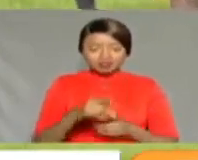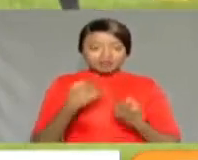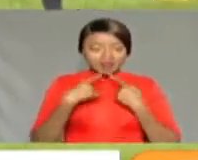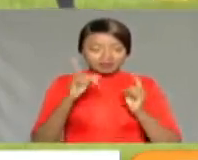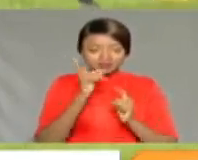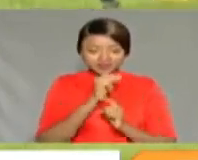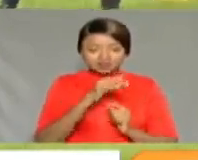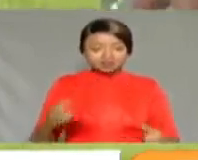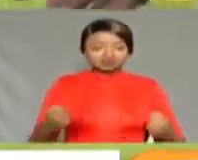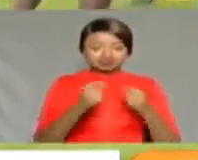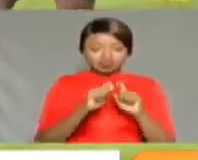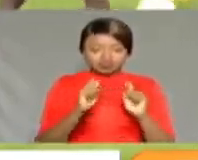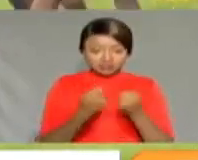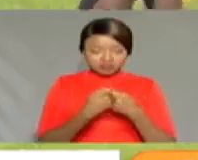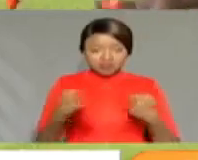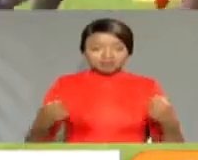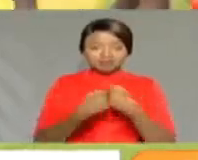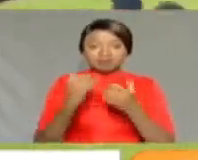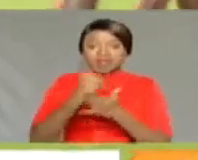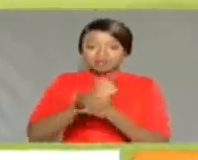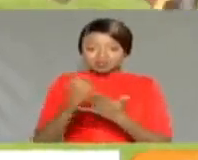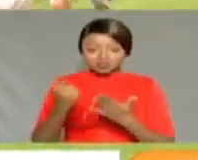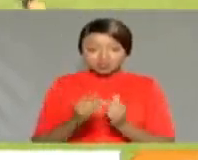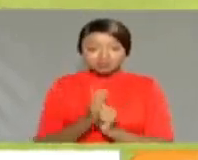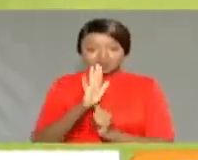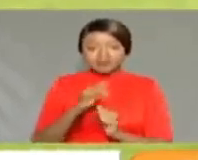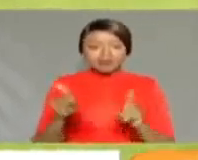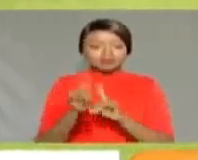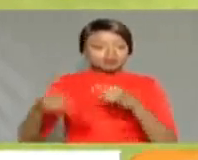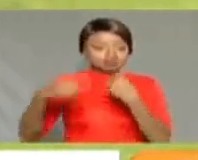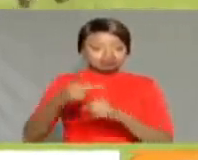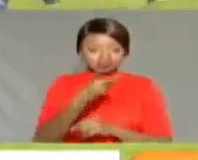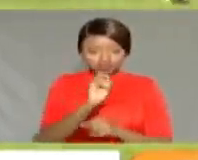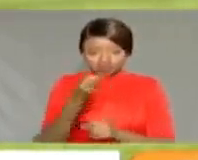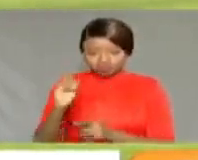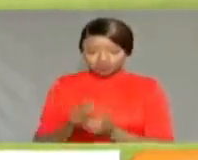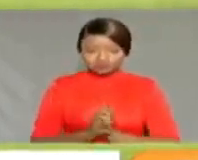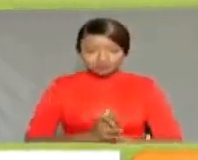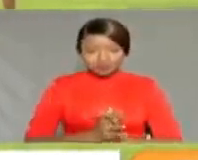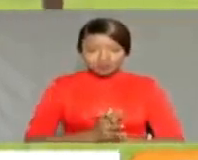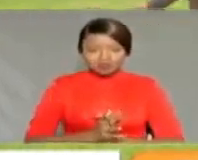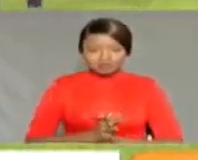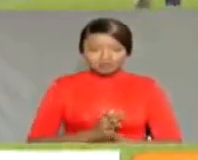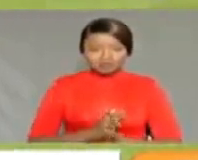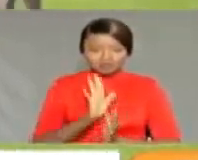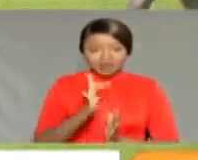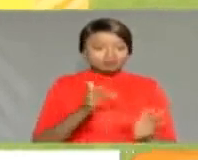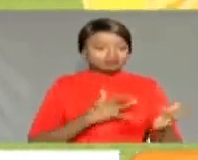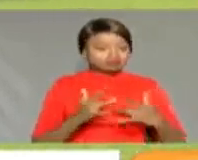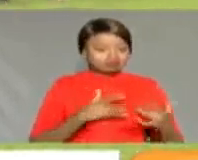part in the Africa Sevens next week, which doubles up as the Tokyo 2020 Olympic qualifiers, also shared their